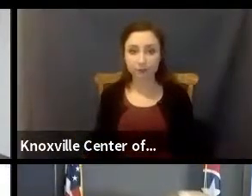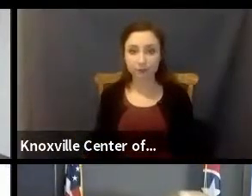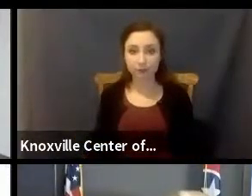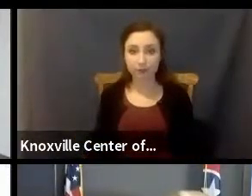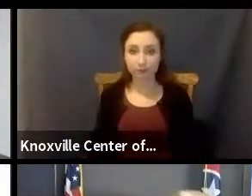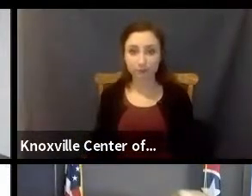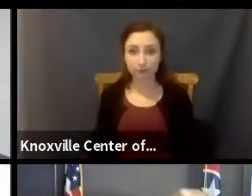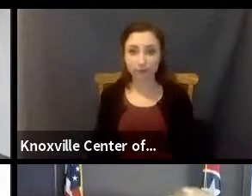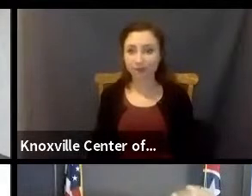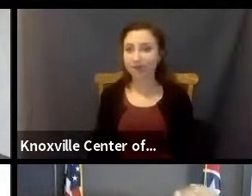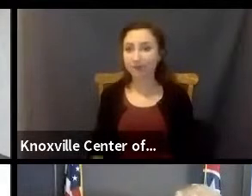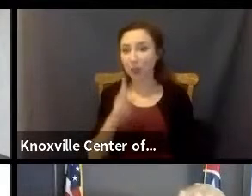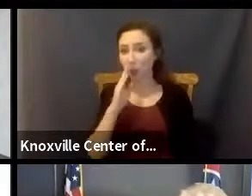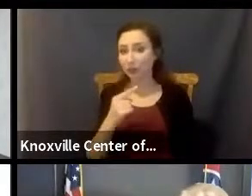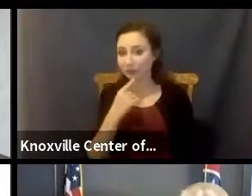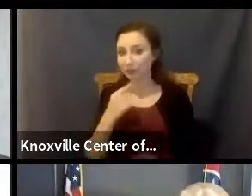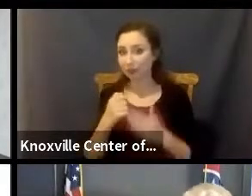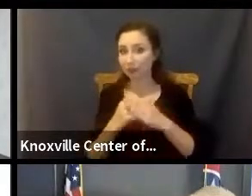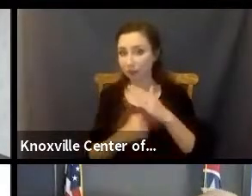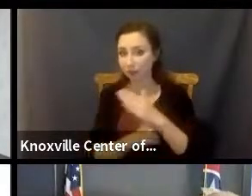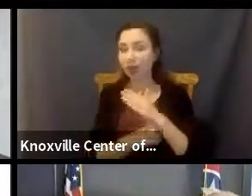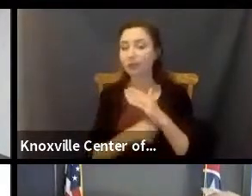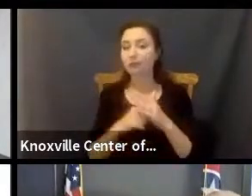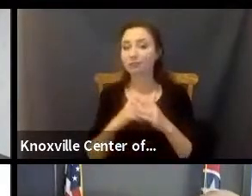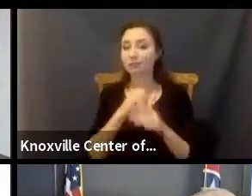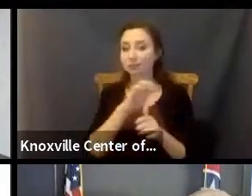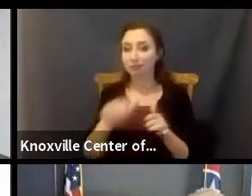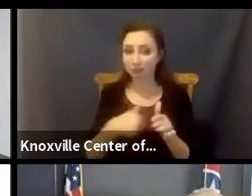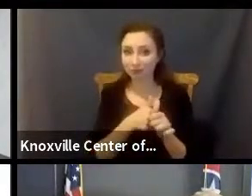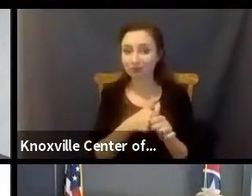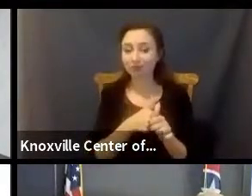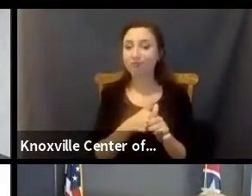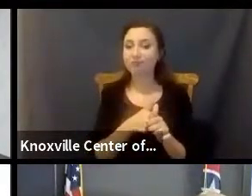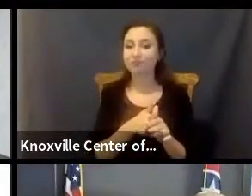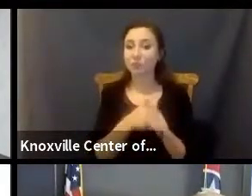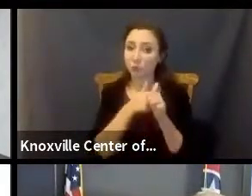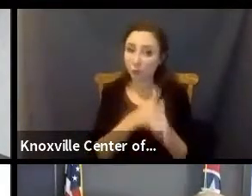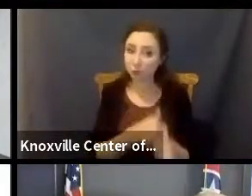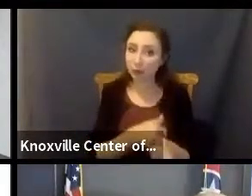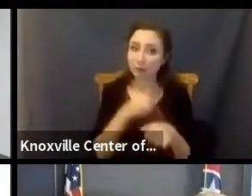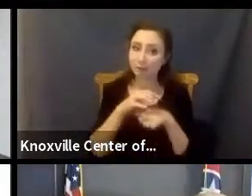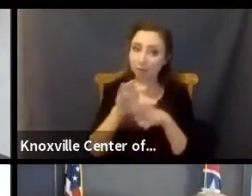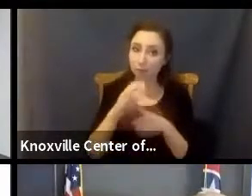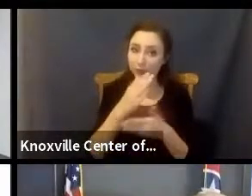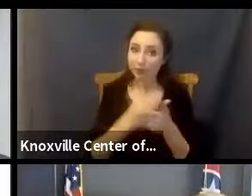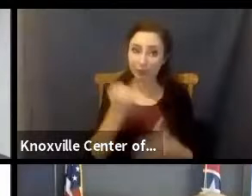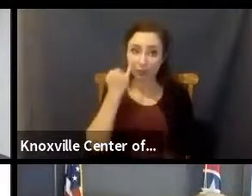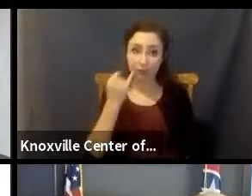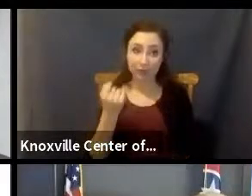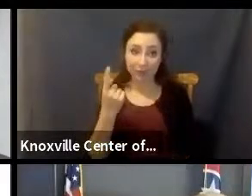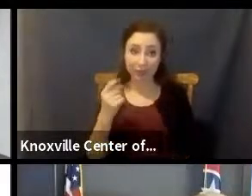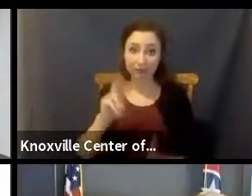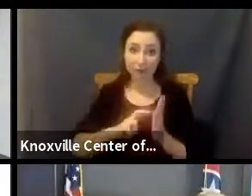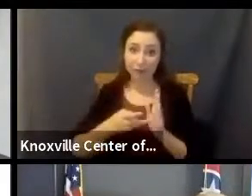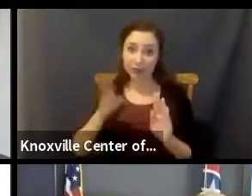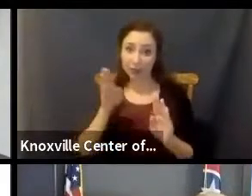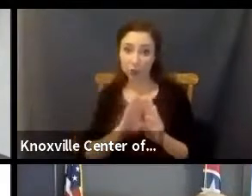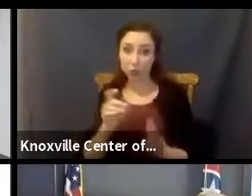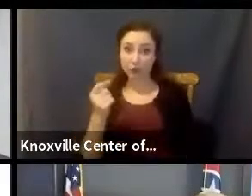I'll just say fundamentally, this gets back to the compliance and enforcement piece. I mean, if 11 means close at